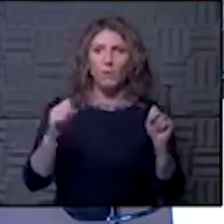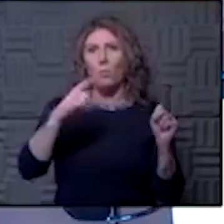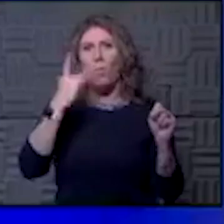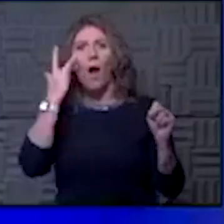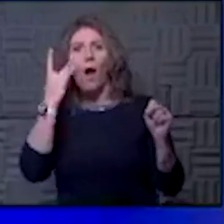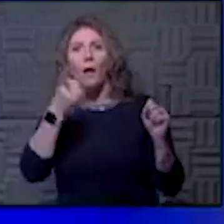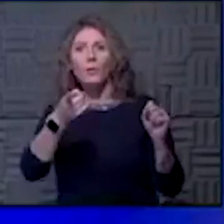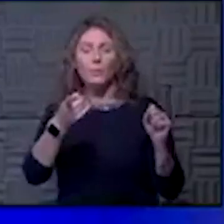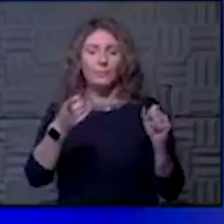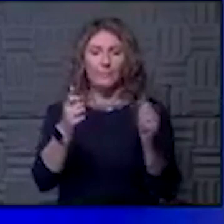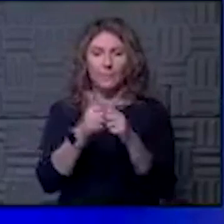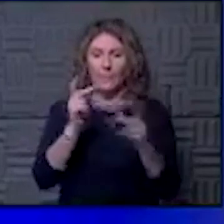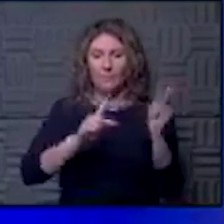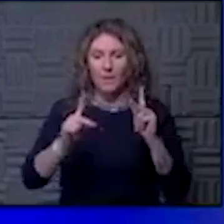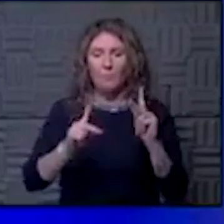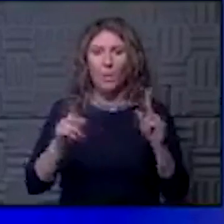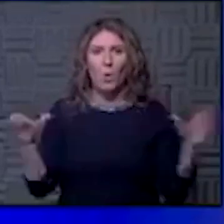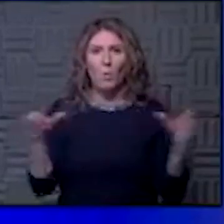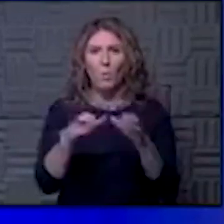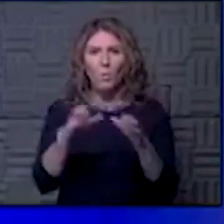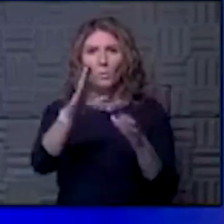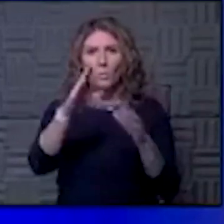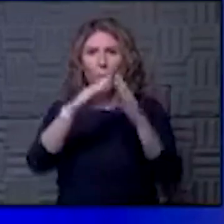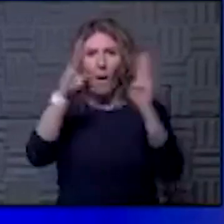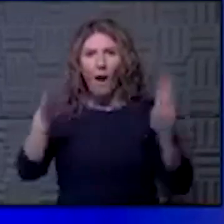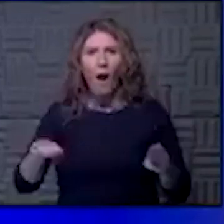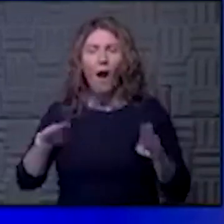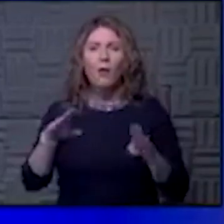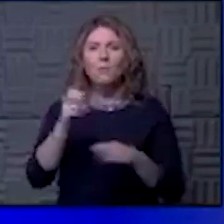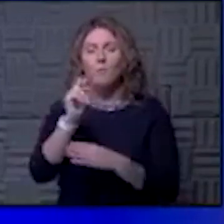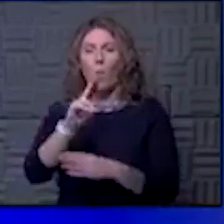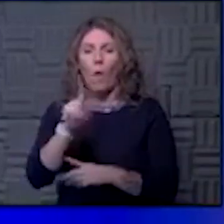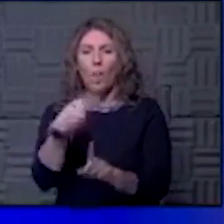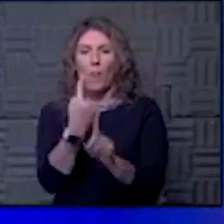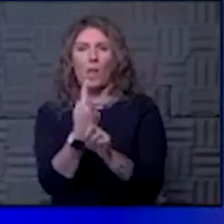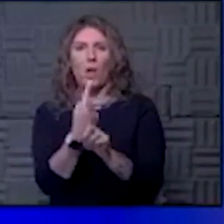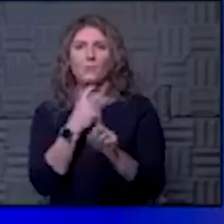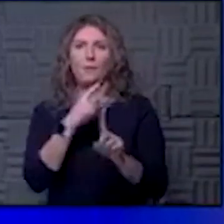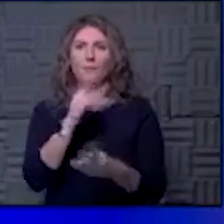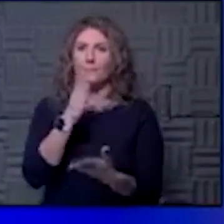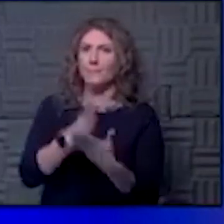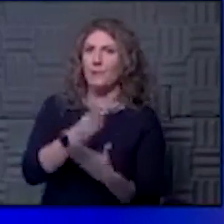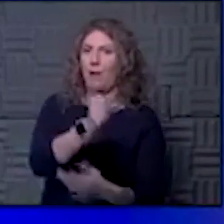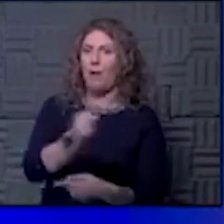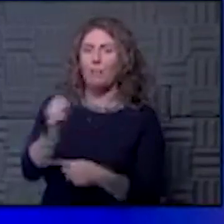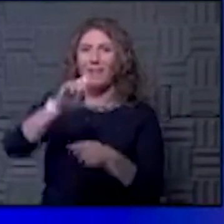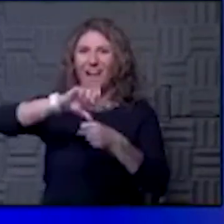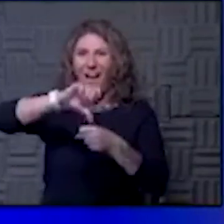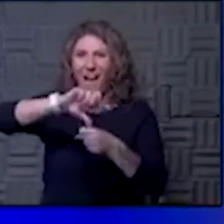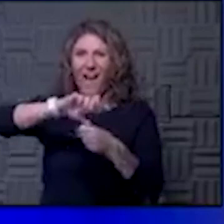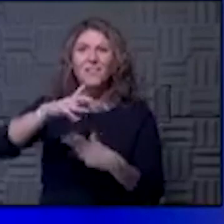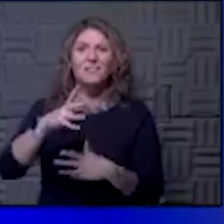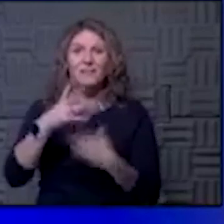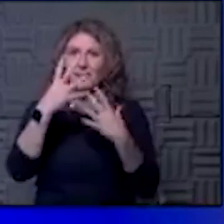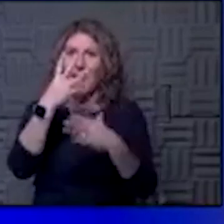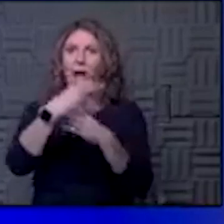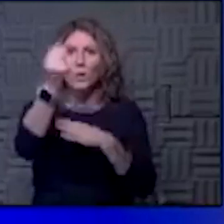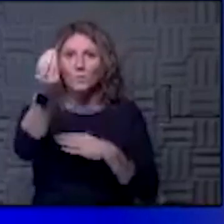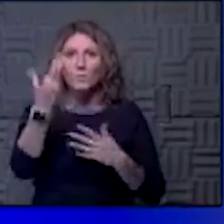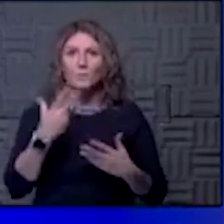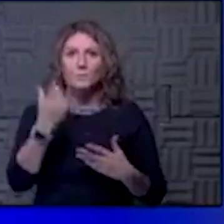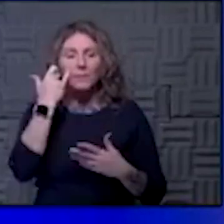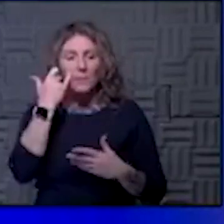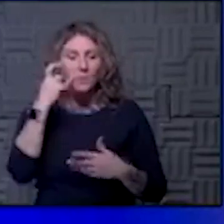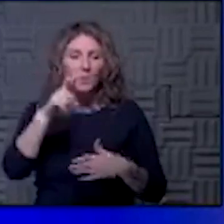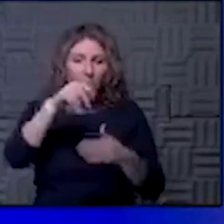with people in your household or you are alone. You're going to be able to stop off and get gas. That's an outdoor thing. If you do need to